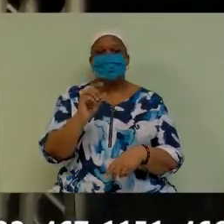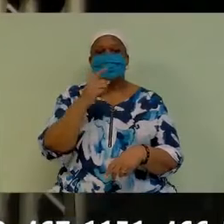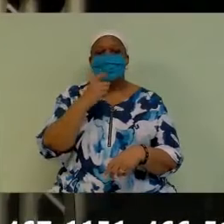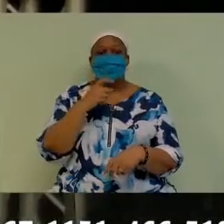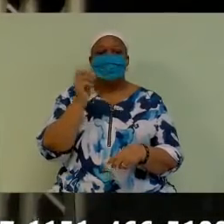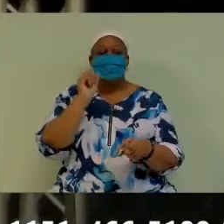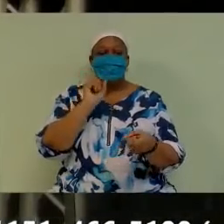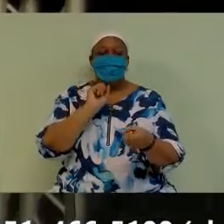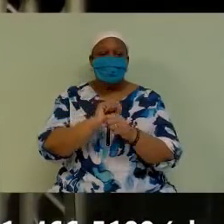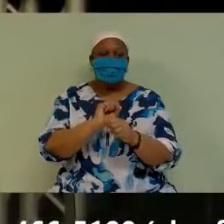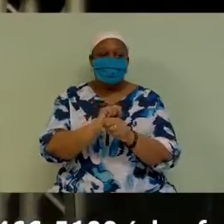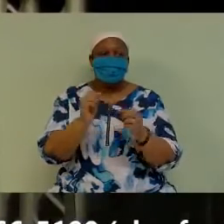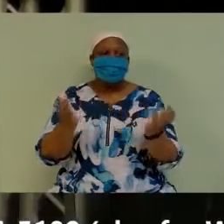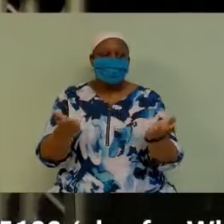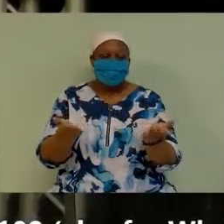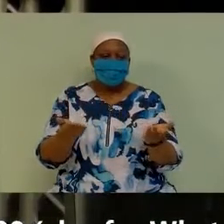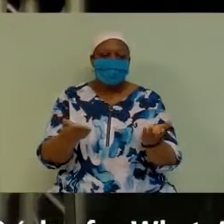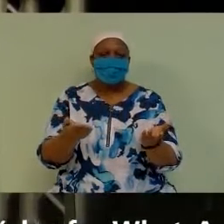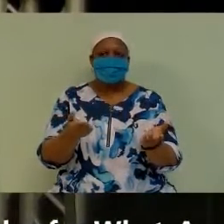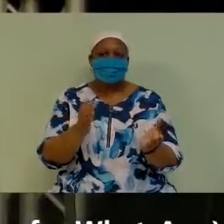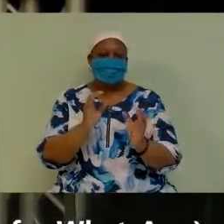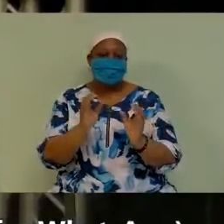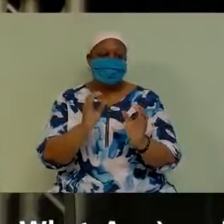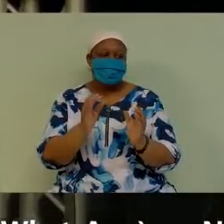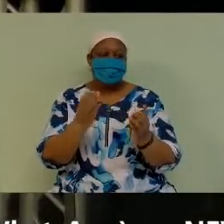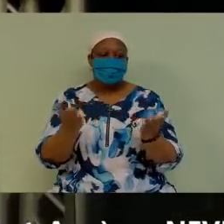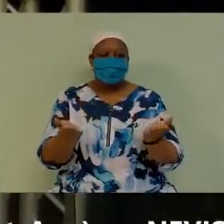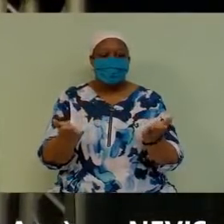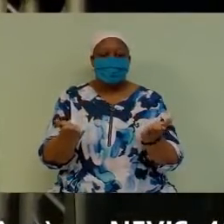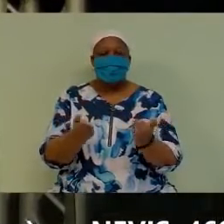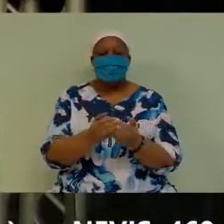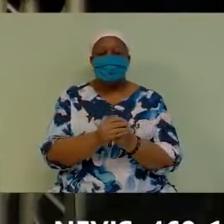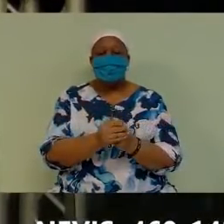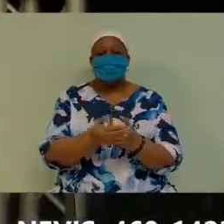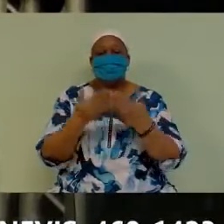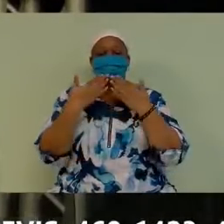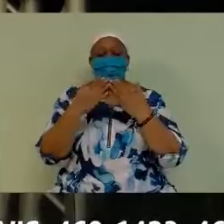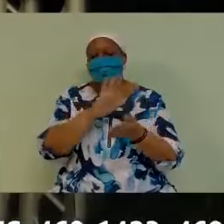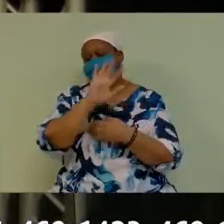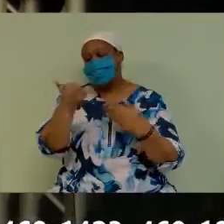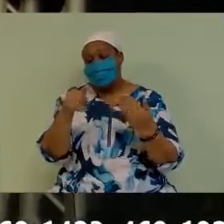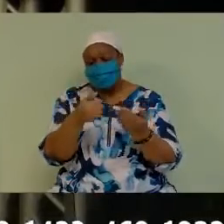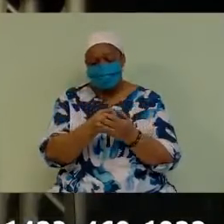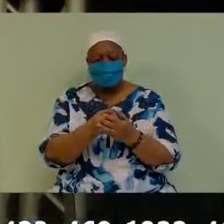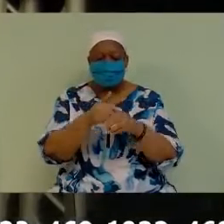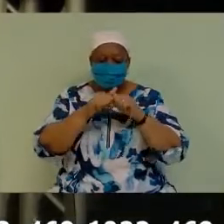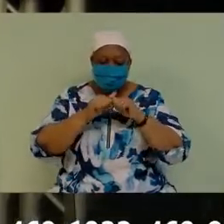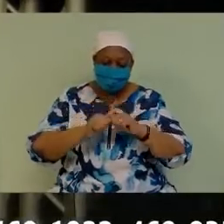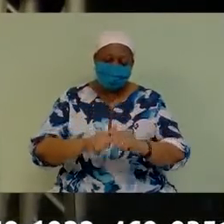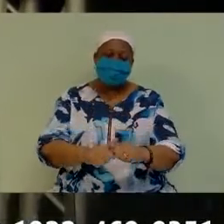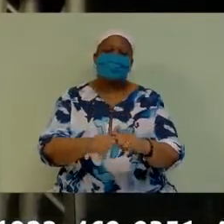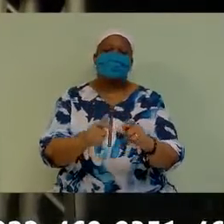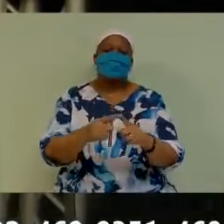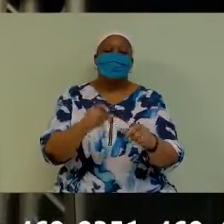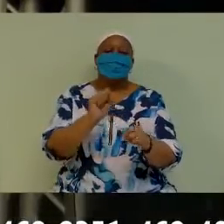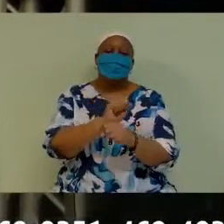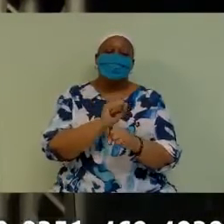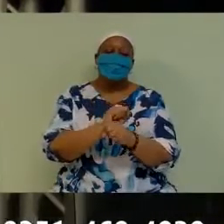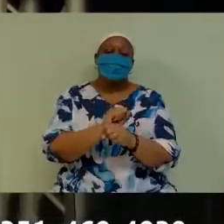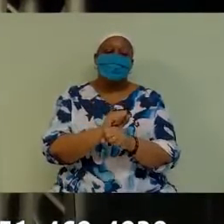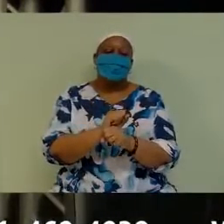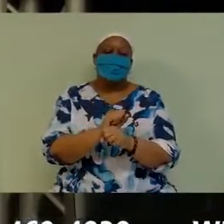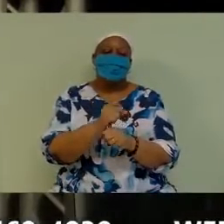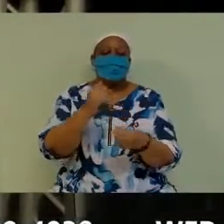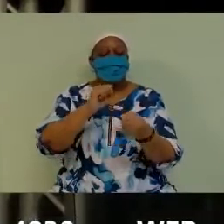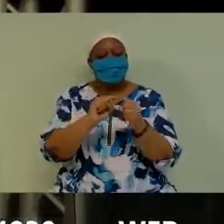communication team. We continue to thank everyone who continue to do their part